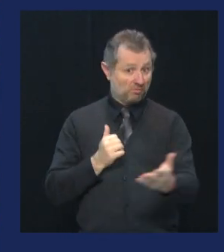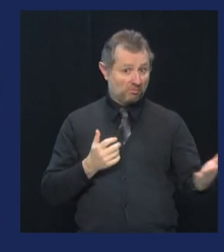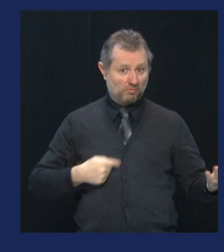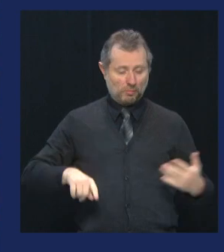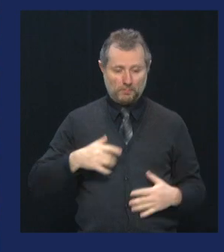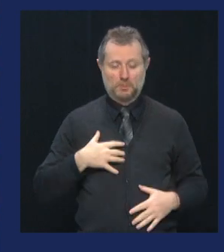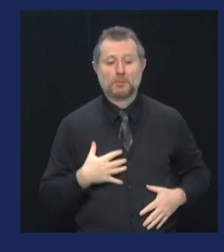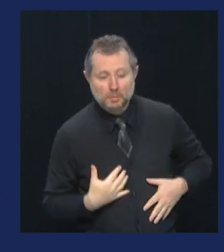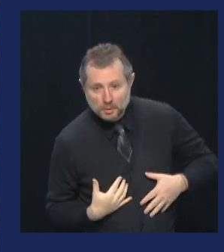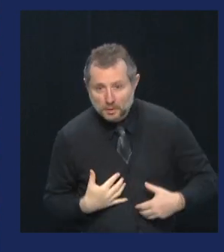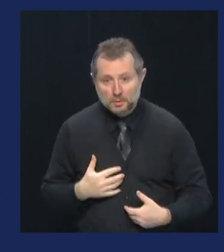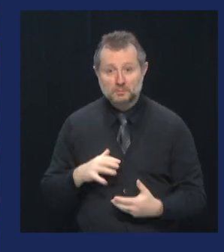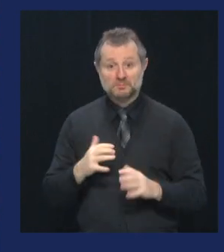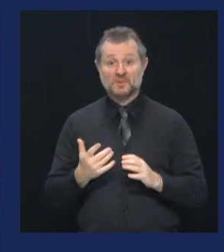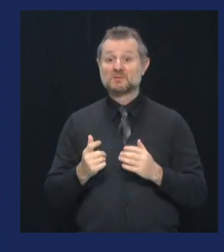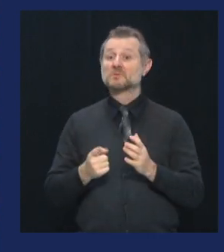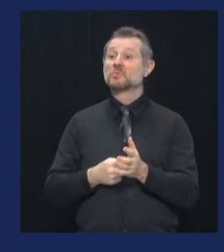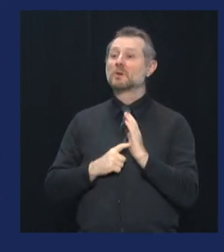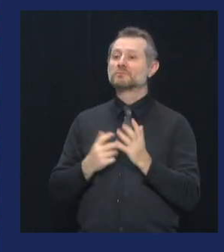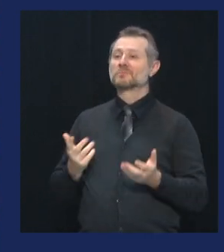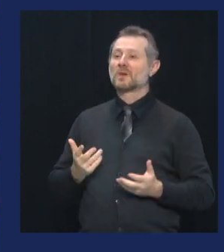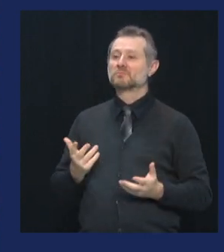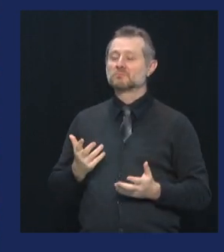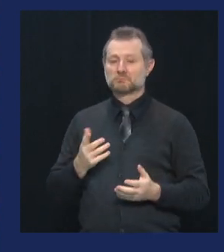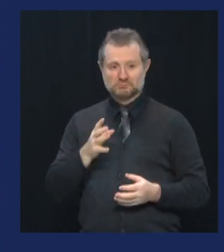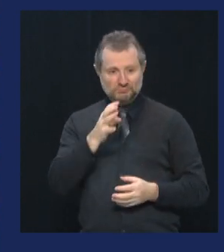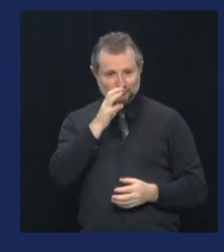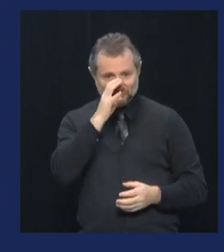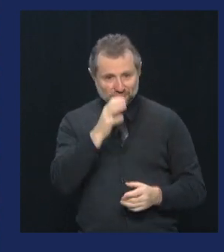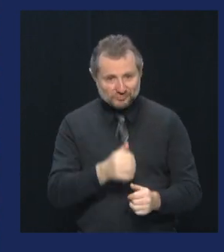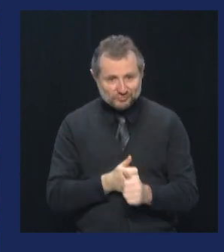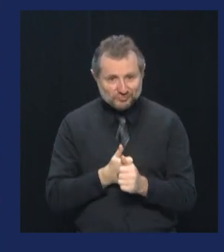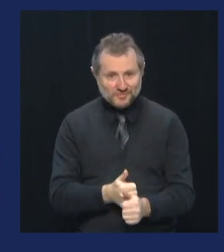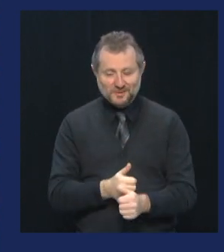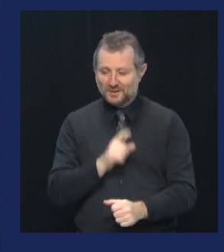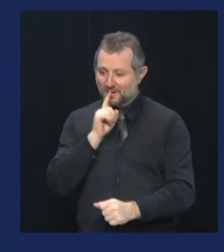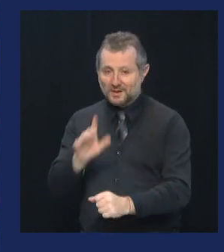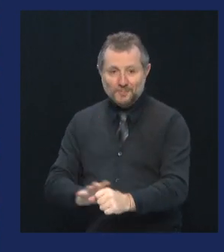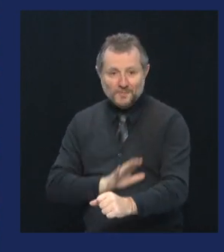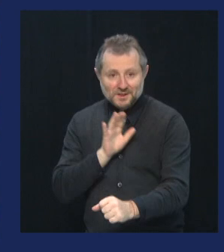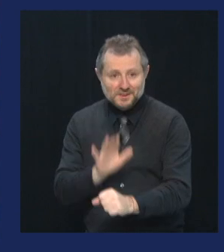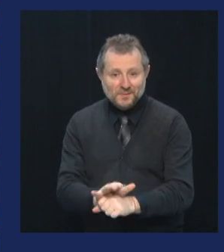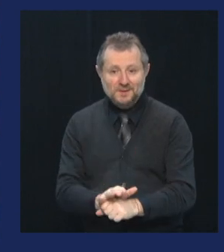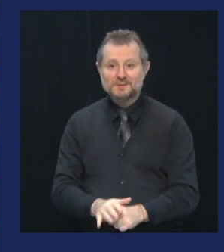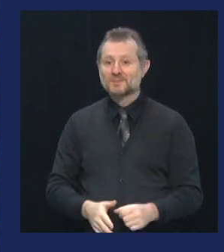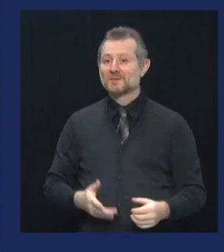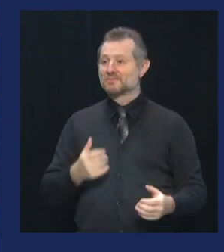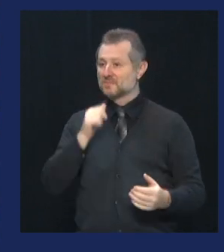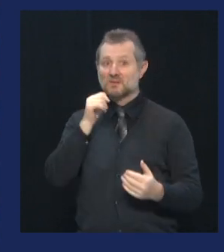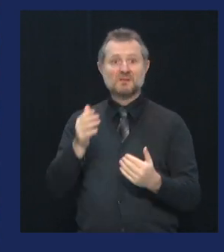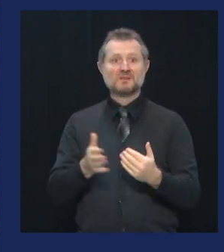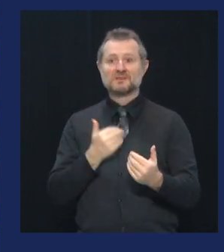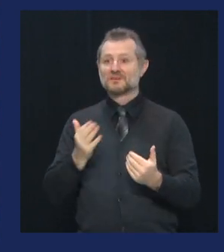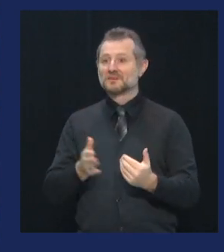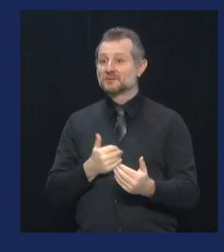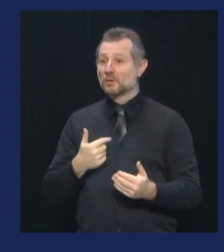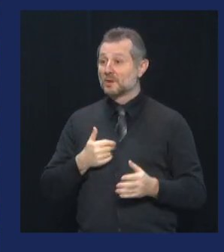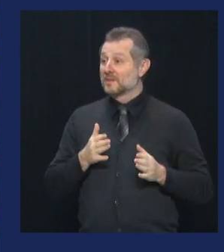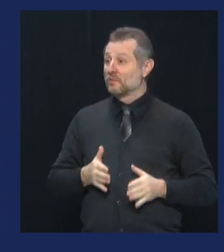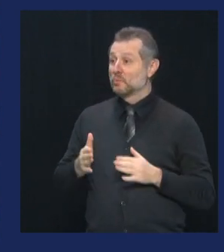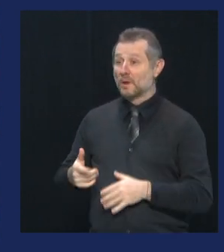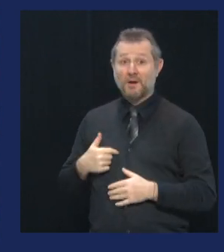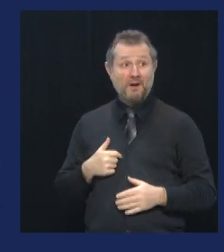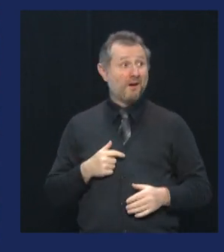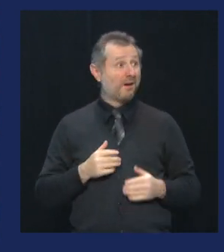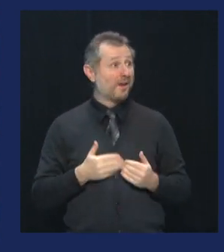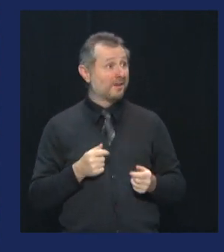requires discipline and commitment. Change is even difficult on the individual level. How many of